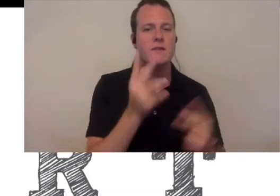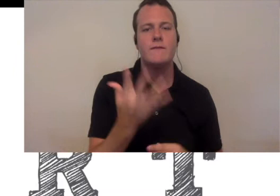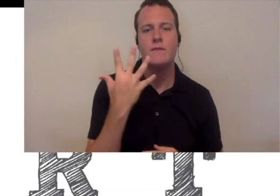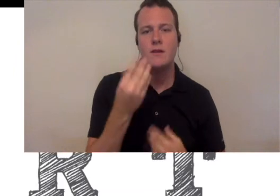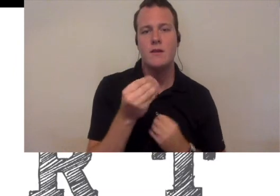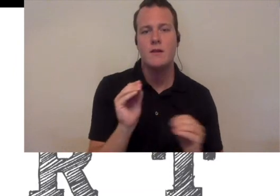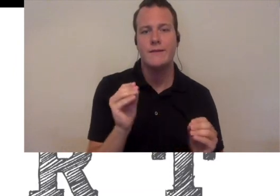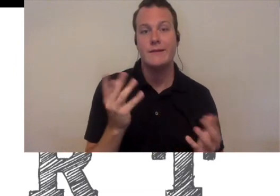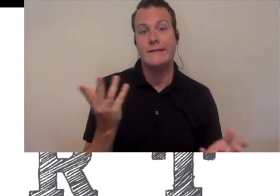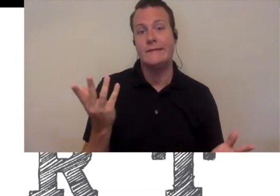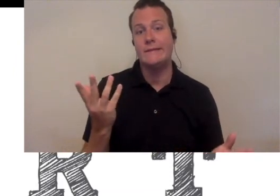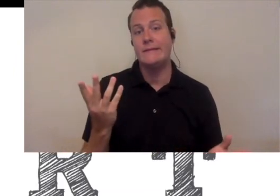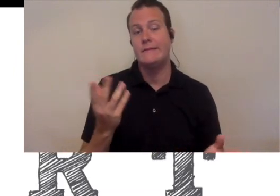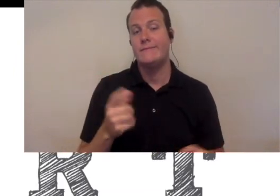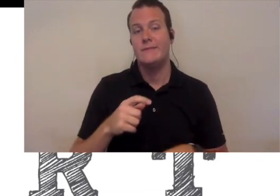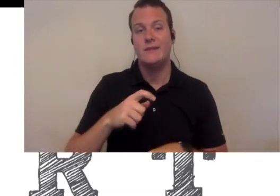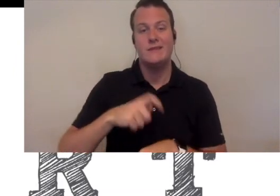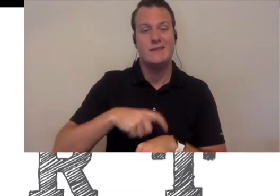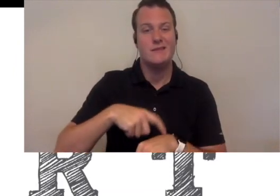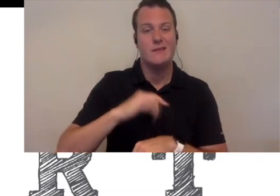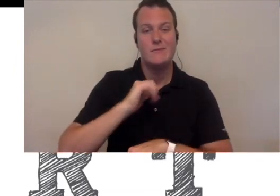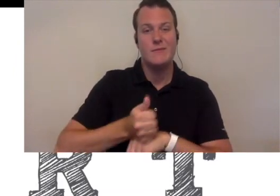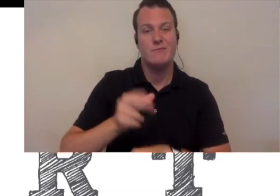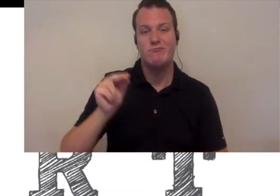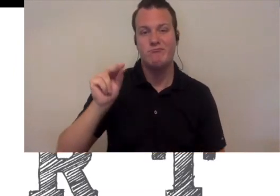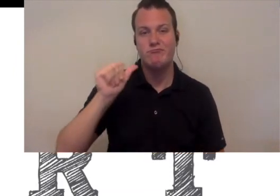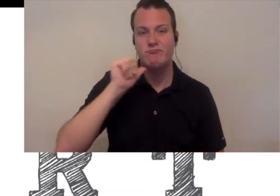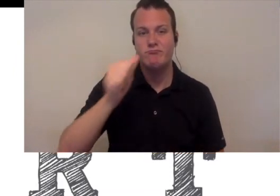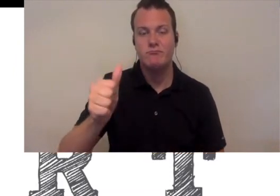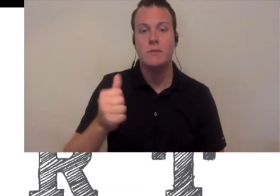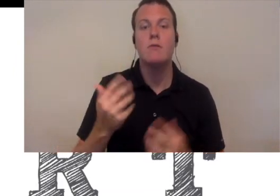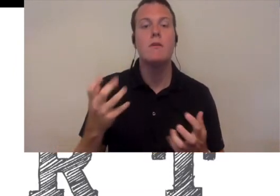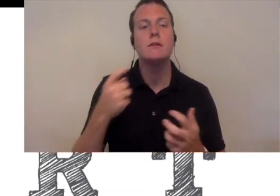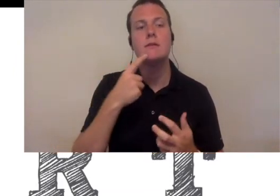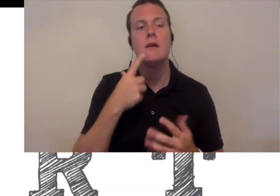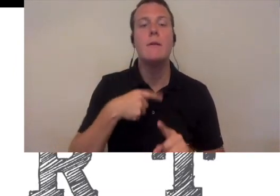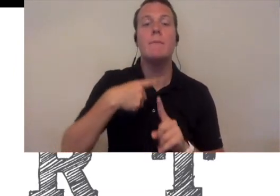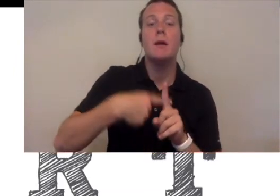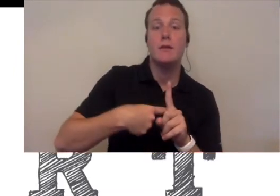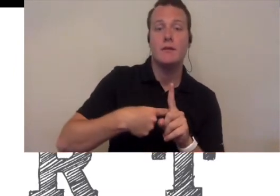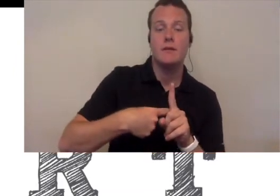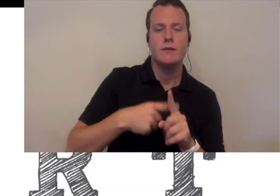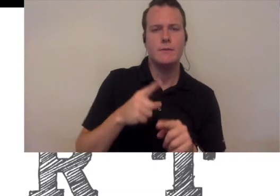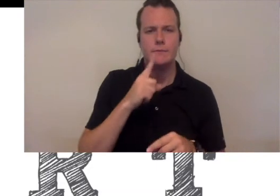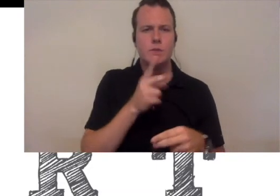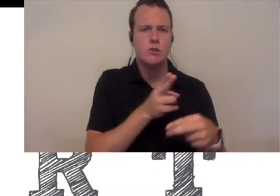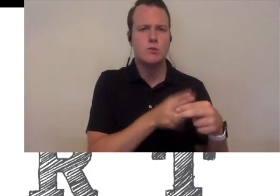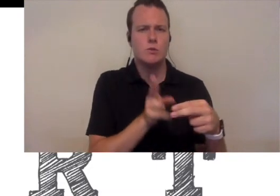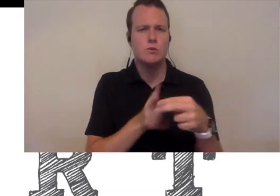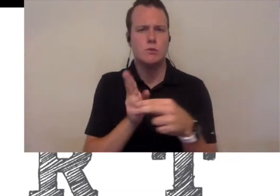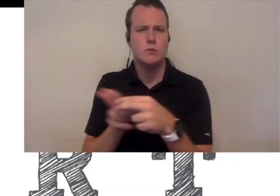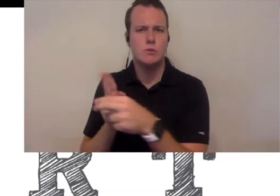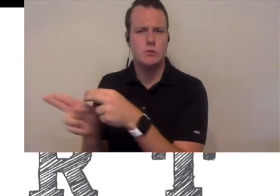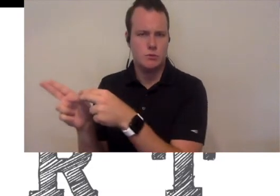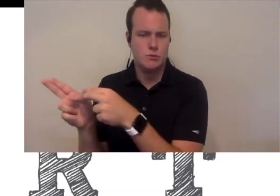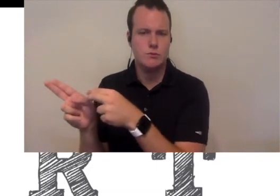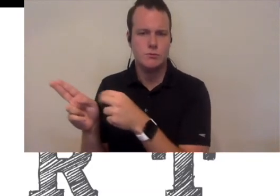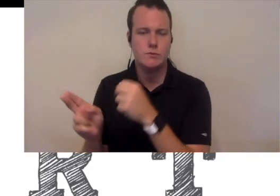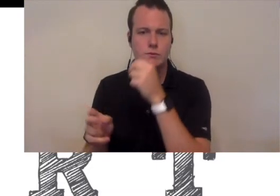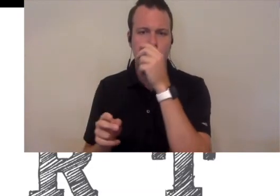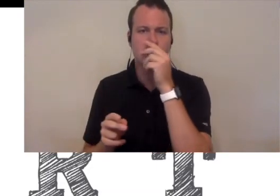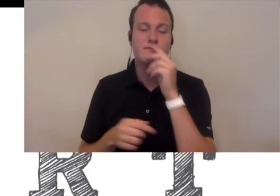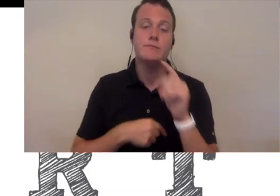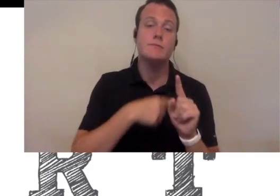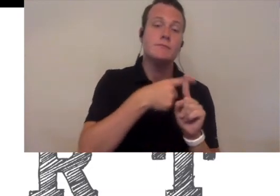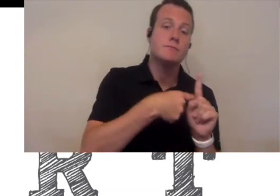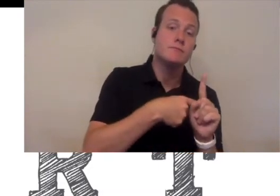That's not time-based. You want to say, in the next month. You want to make it in short increments, in a month or weeks